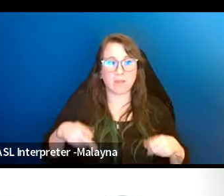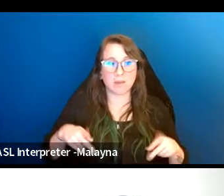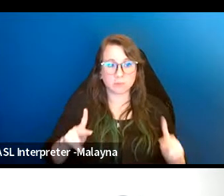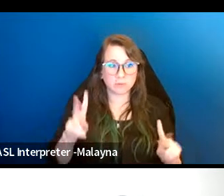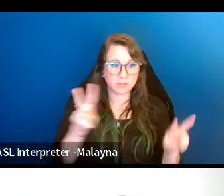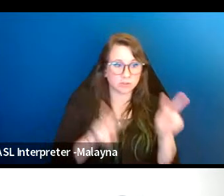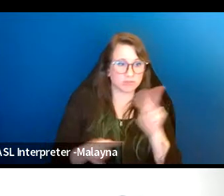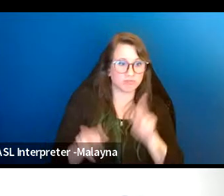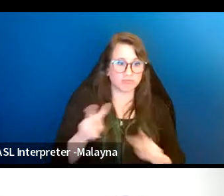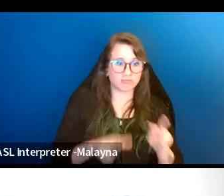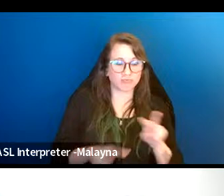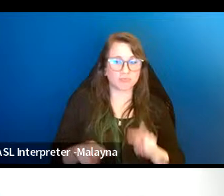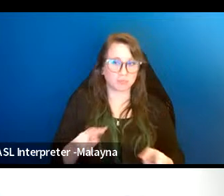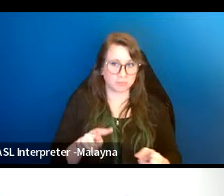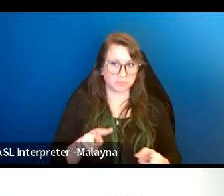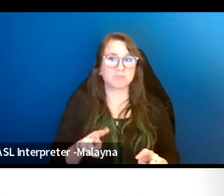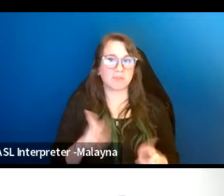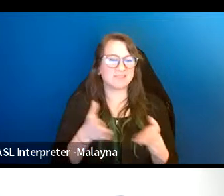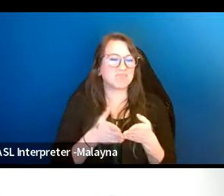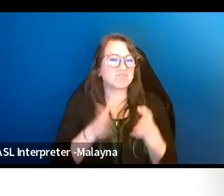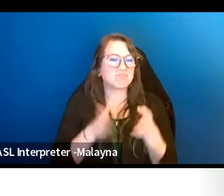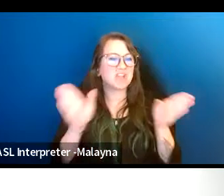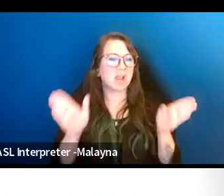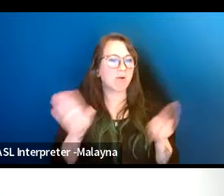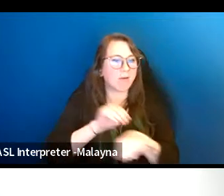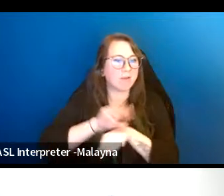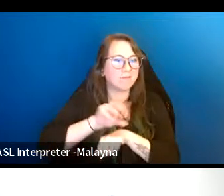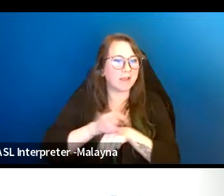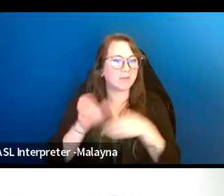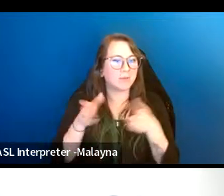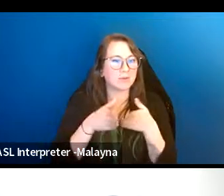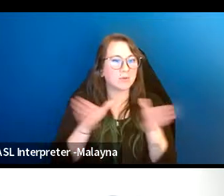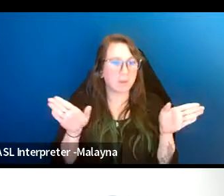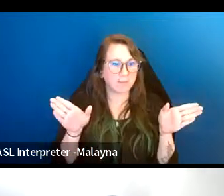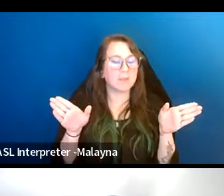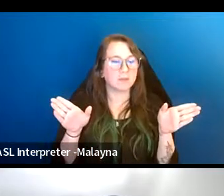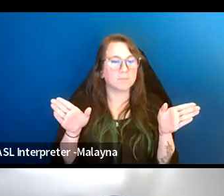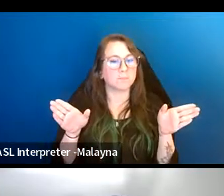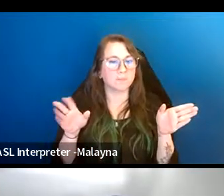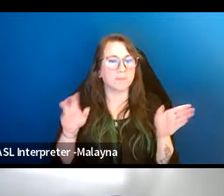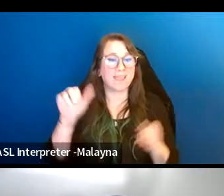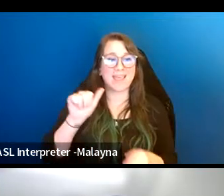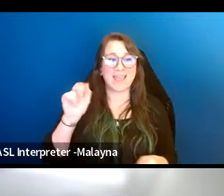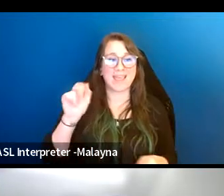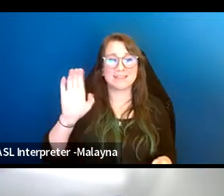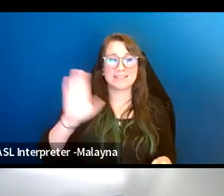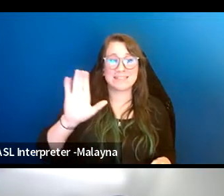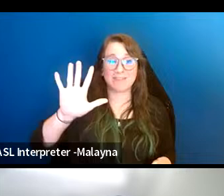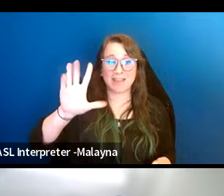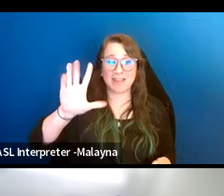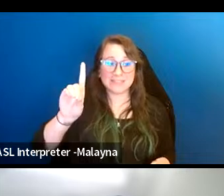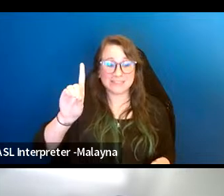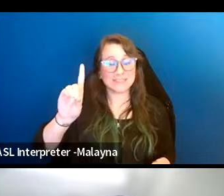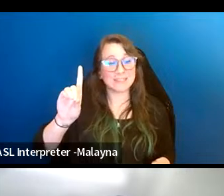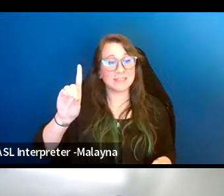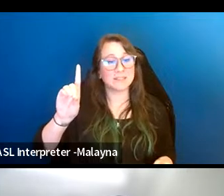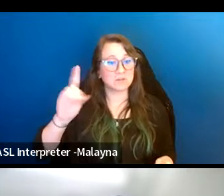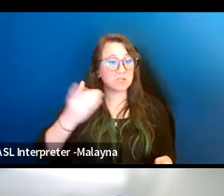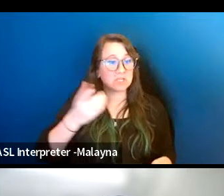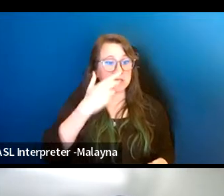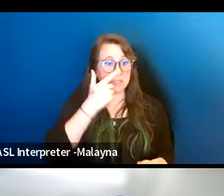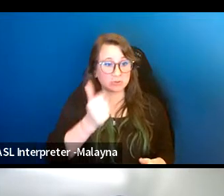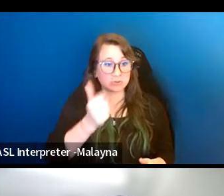look at this, it was a general advisory to the public that ANC 5D is interested in hiring 1 administrative